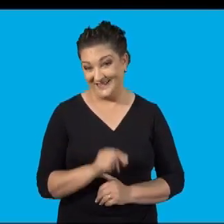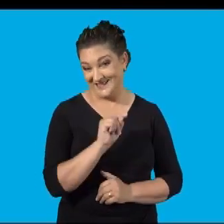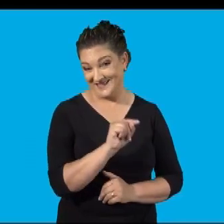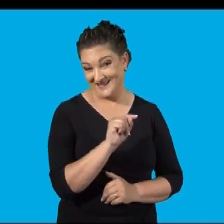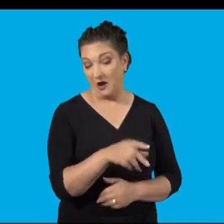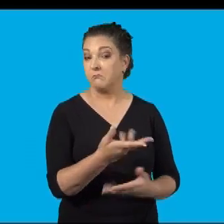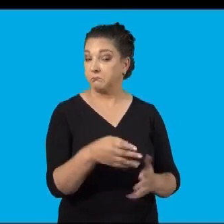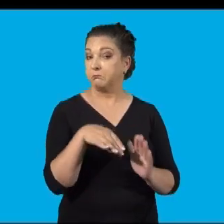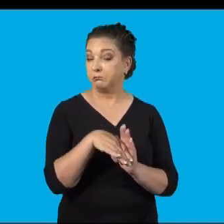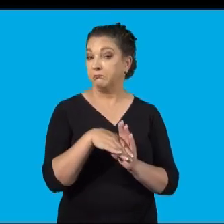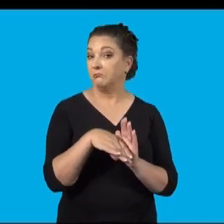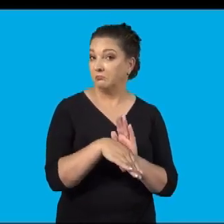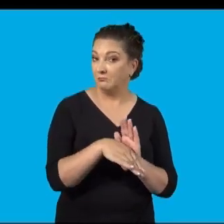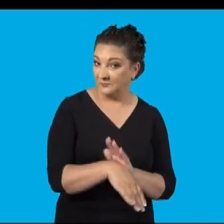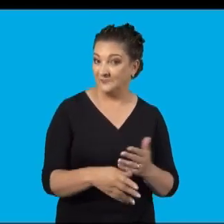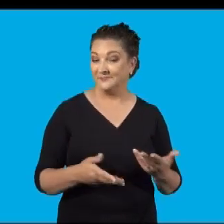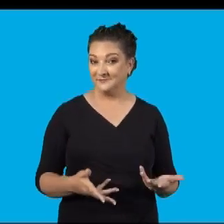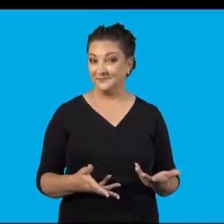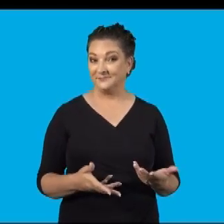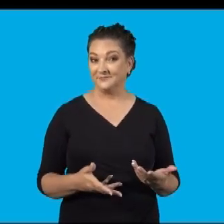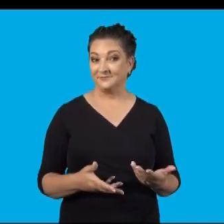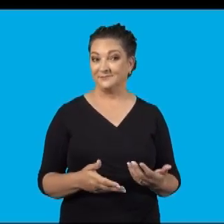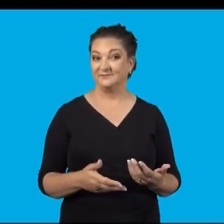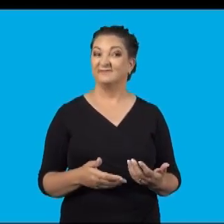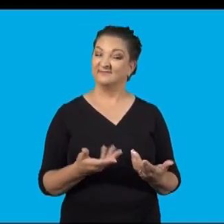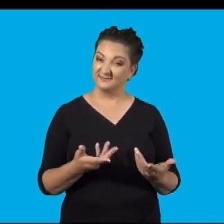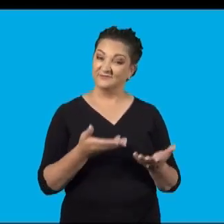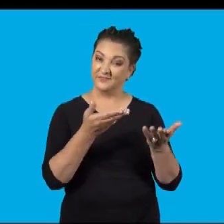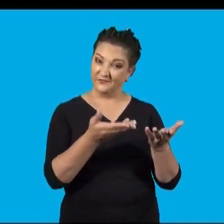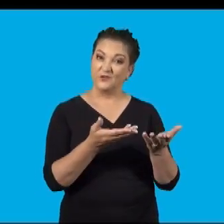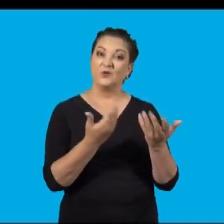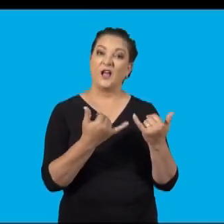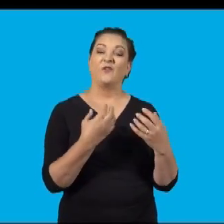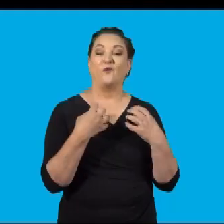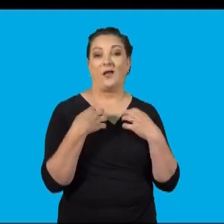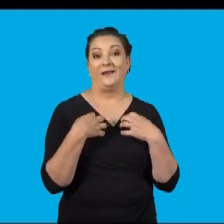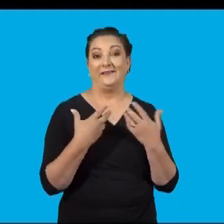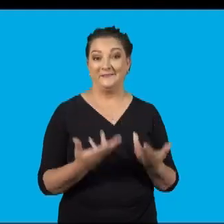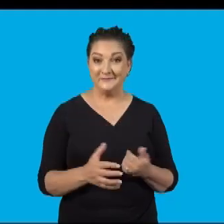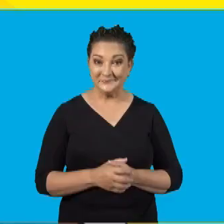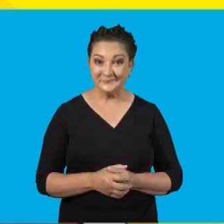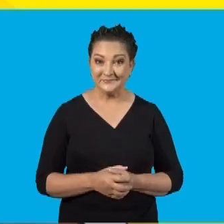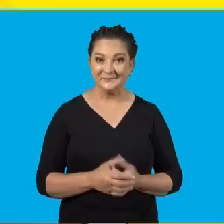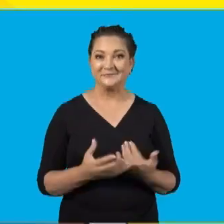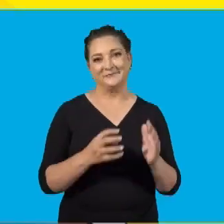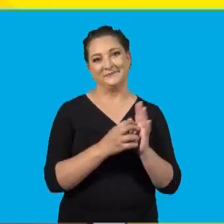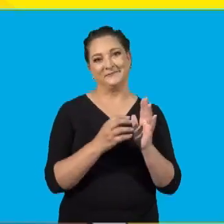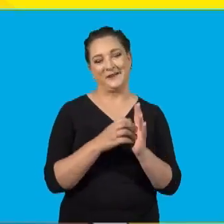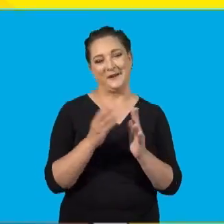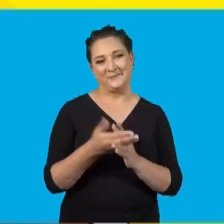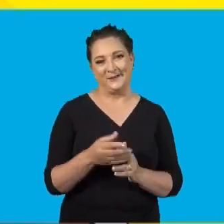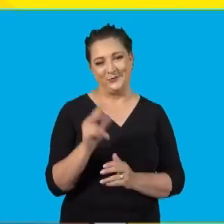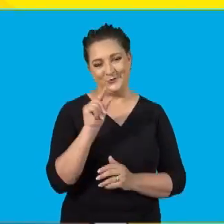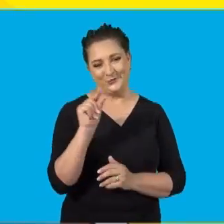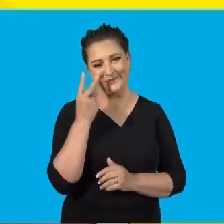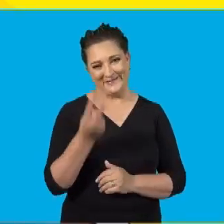37,499. That becomes the depreciation on this particular asset. Dear learners,